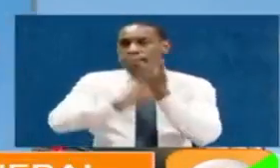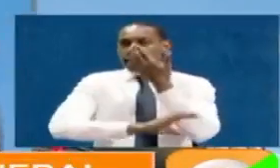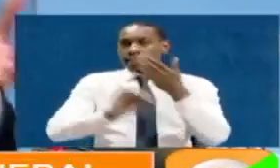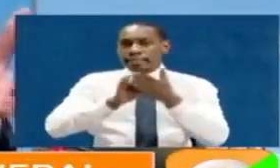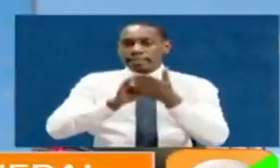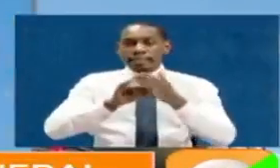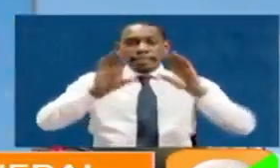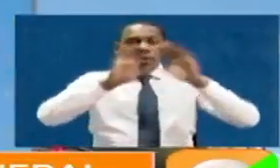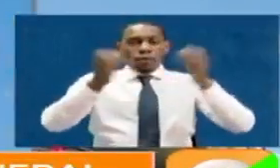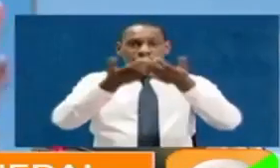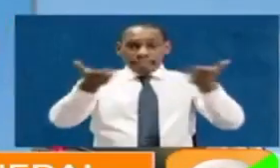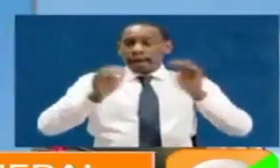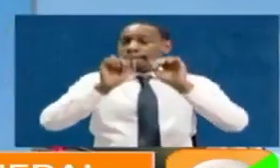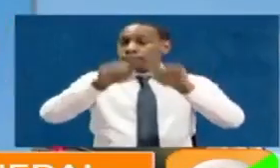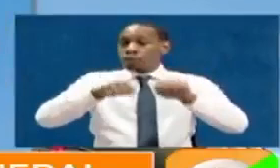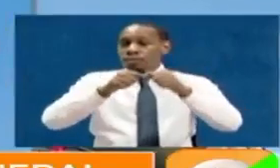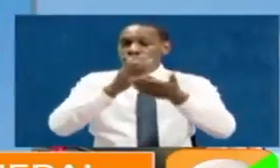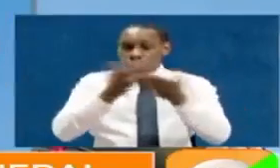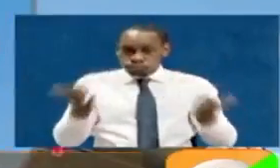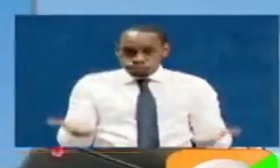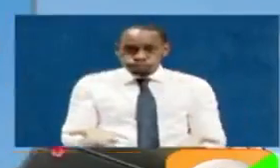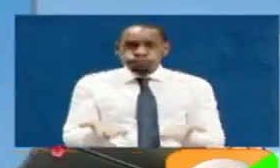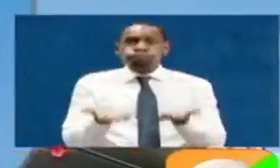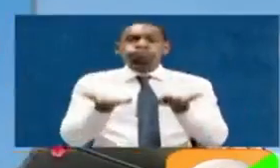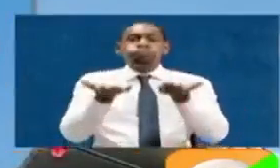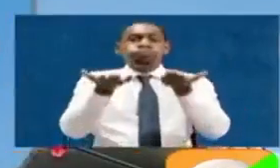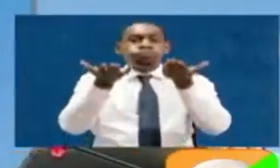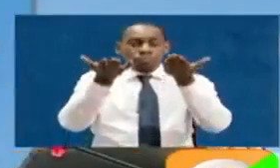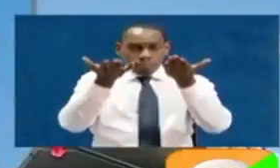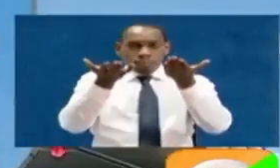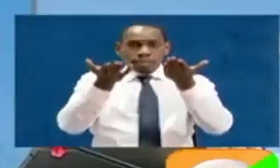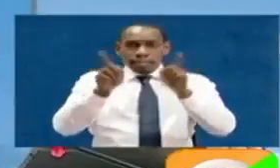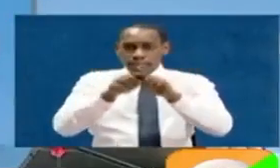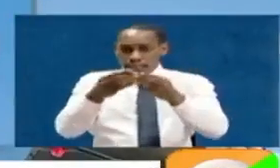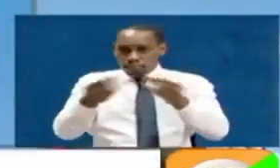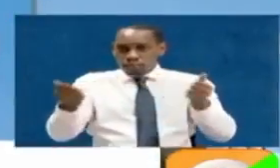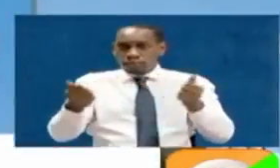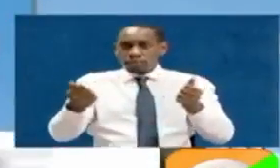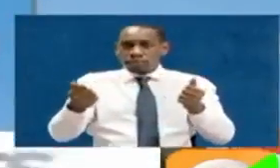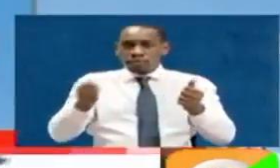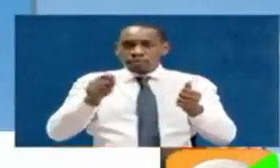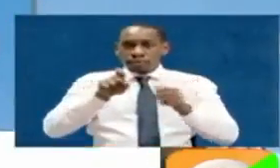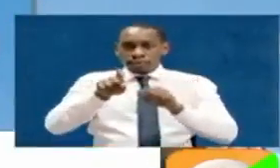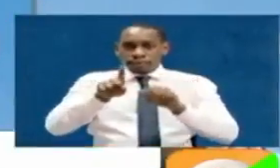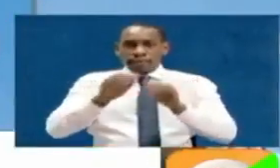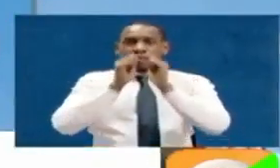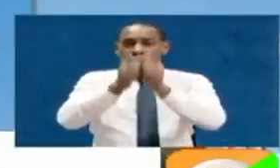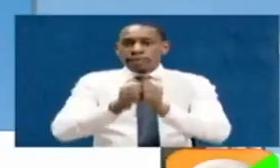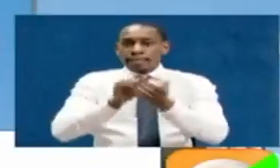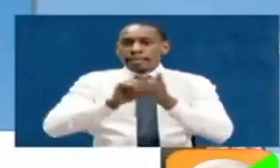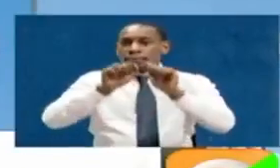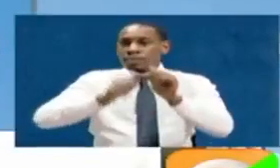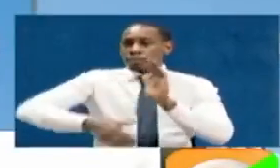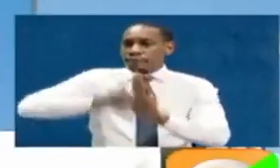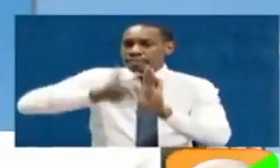the world can really be lifted up and lift itself out of this pandemic together, which can